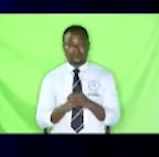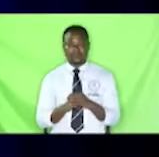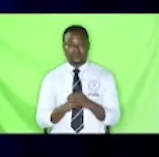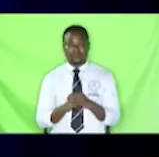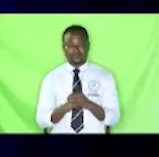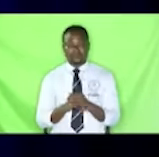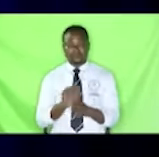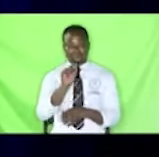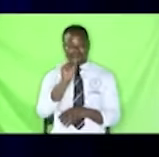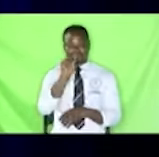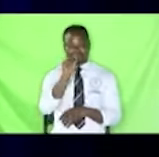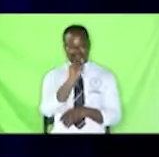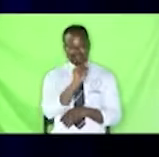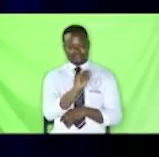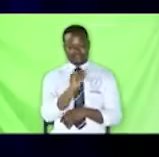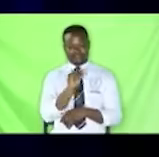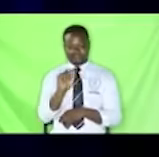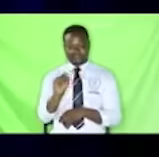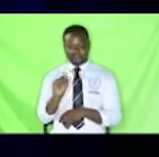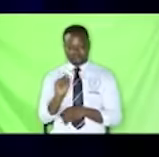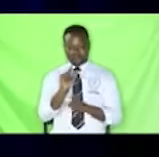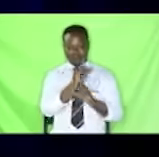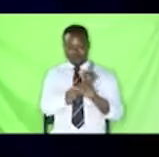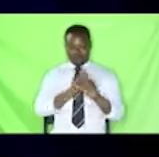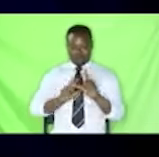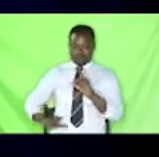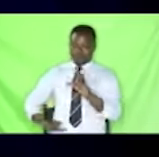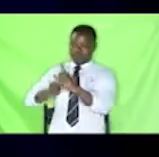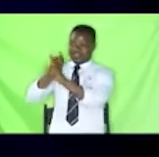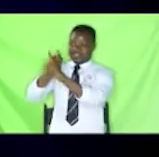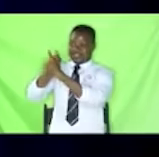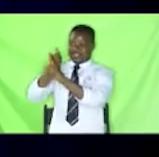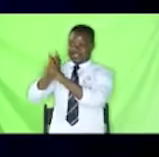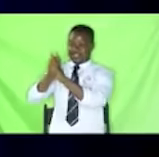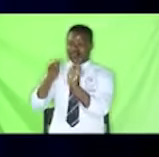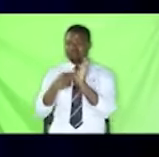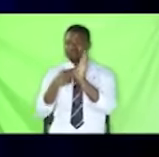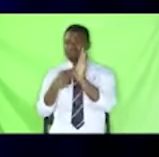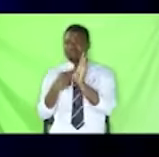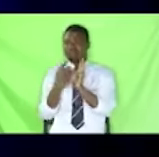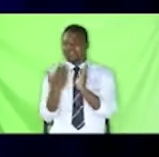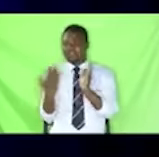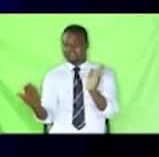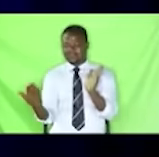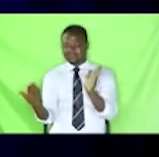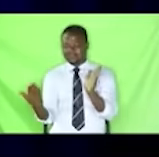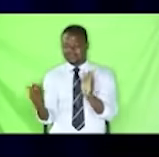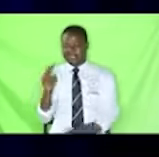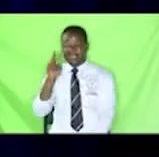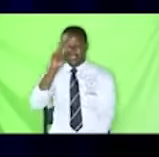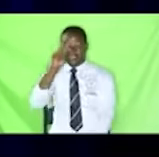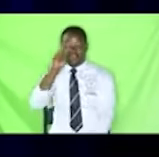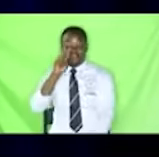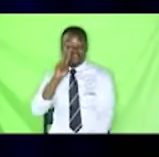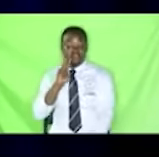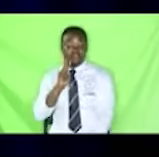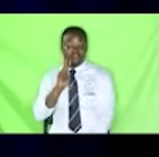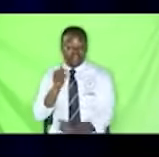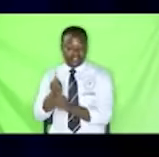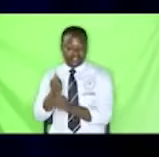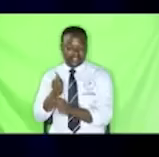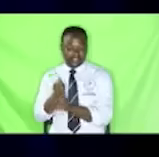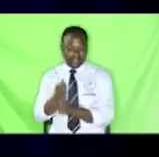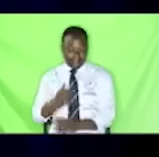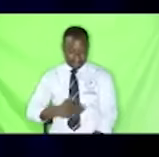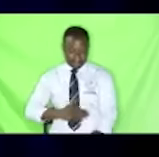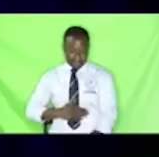Therefore, the Lord himself will give you a sign. The virgin will conceive and give